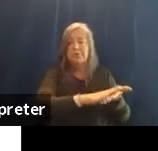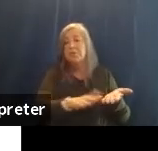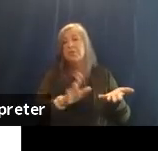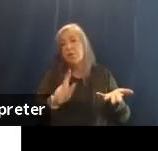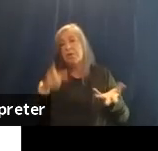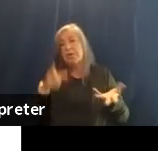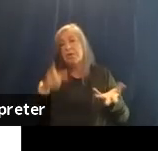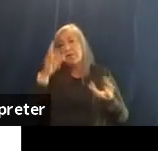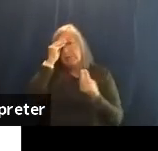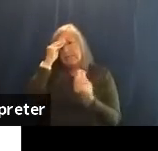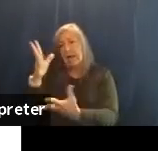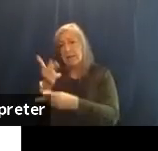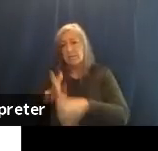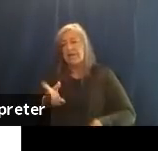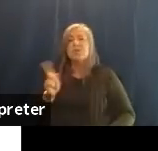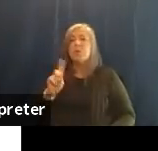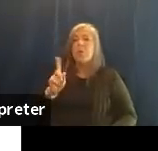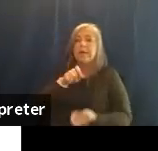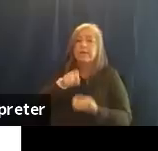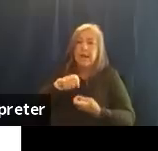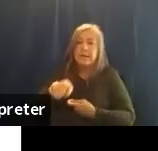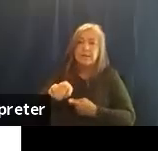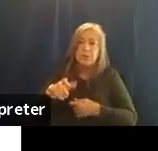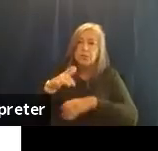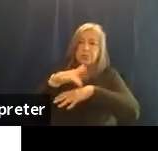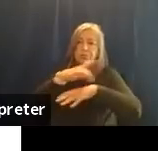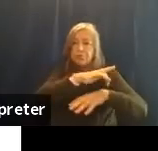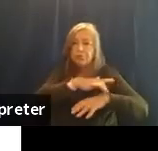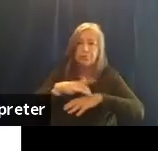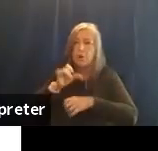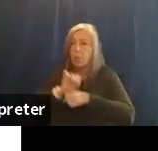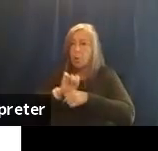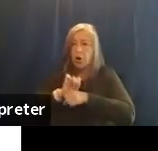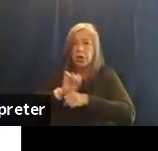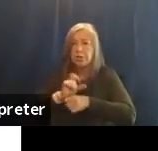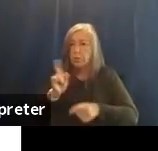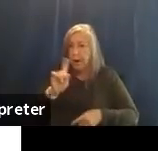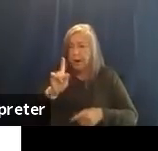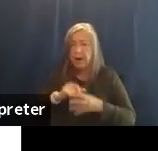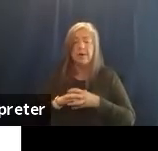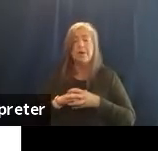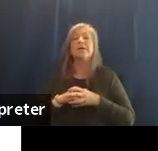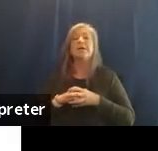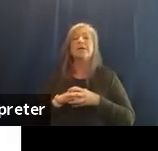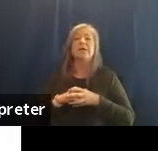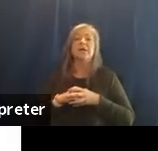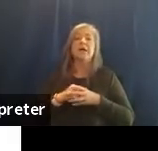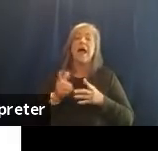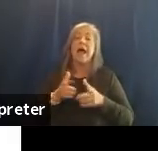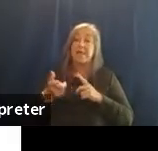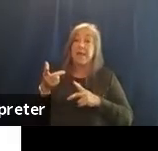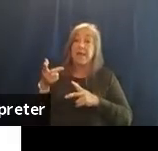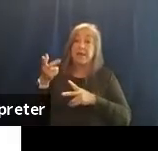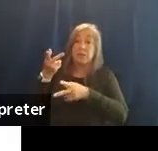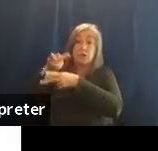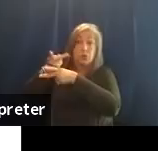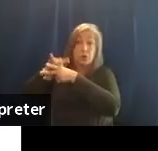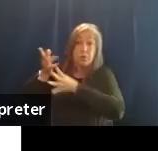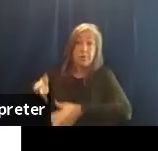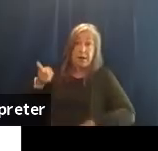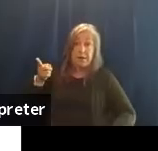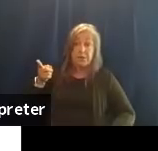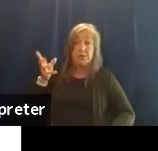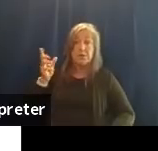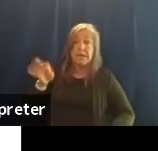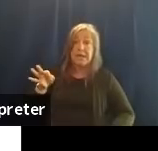thing that I would ask is that the supervisors, anyone who's supervising people, if your employee tells you that